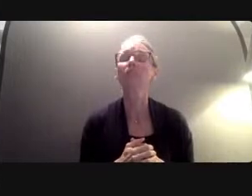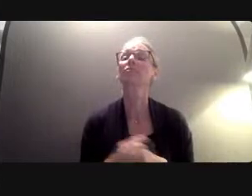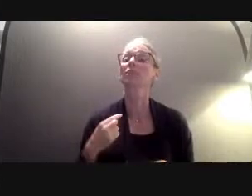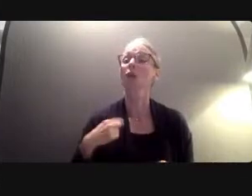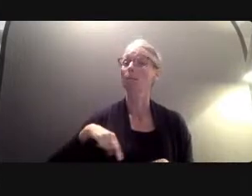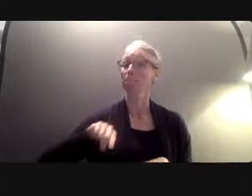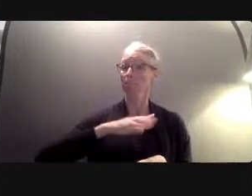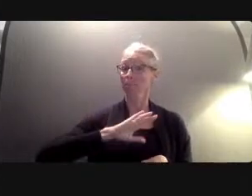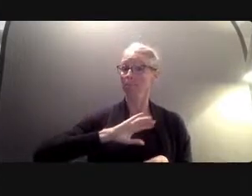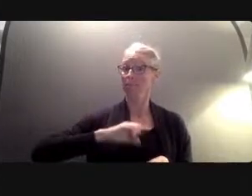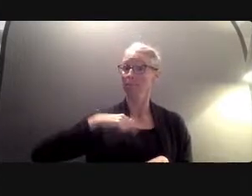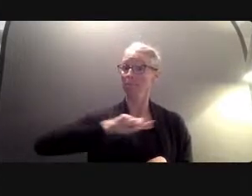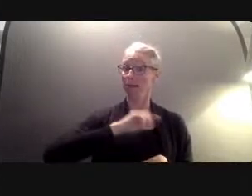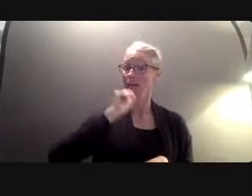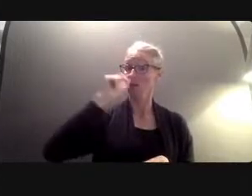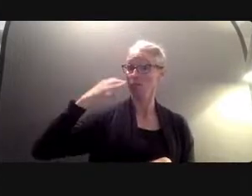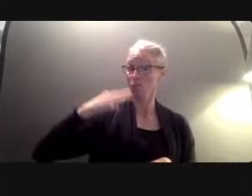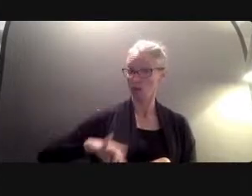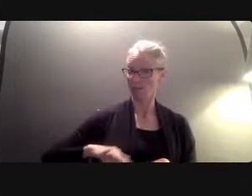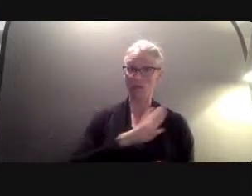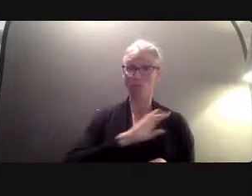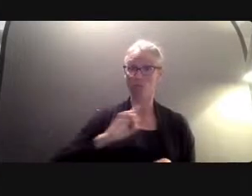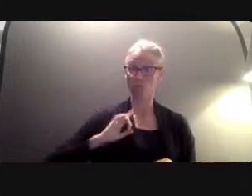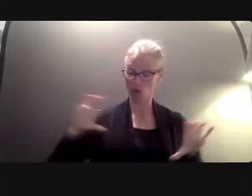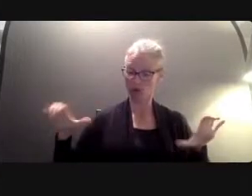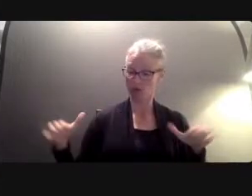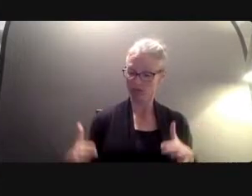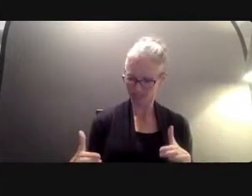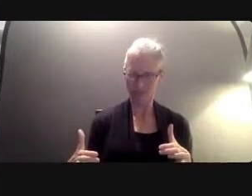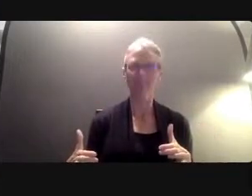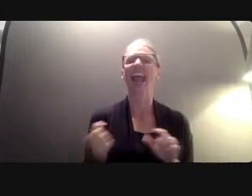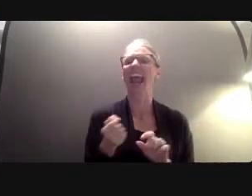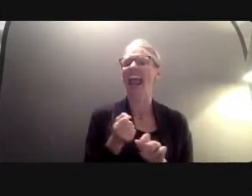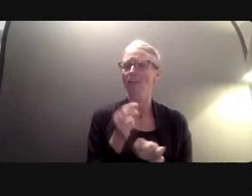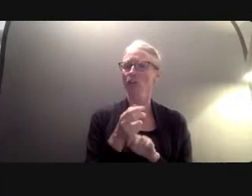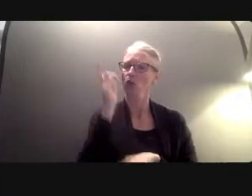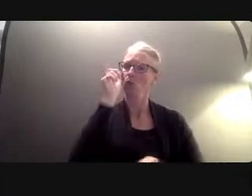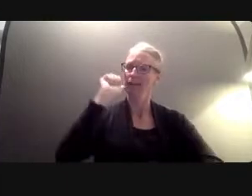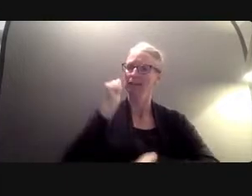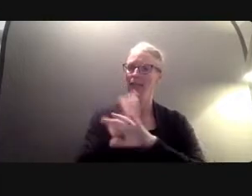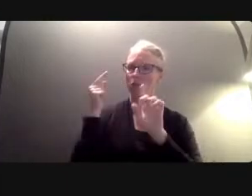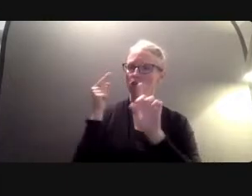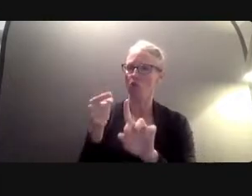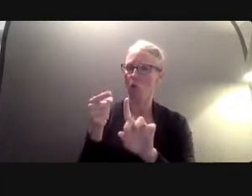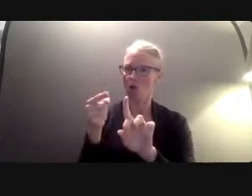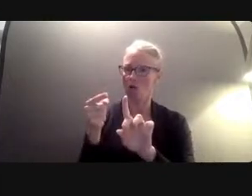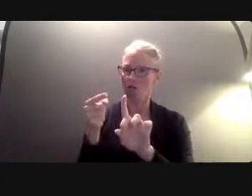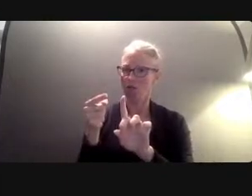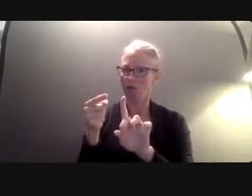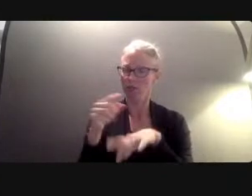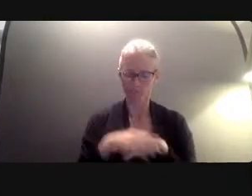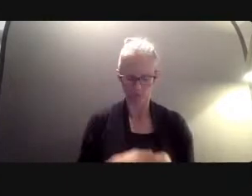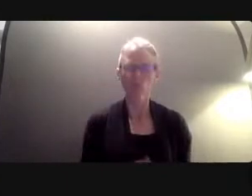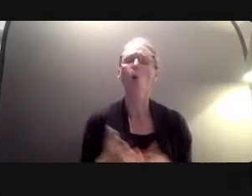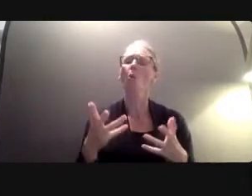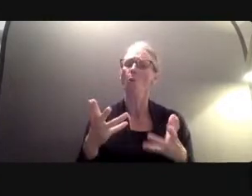certain a goal of we want to help get this many people scholarships and this many people